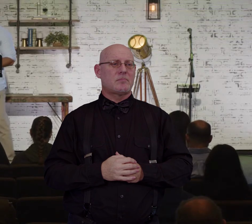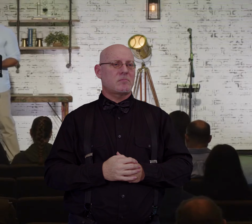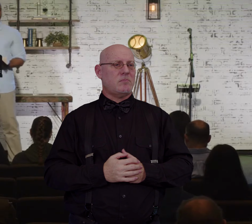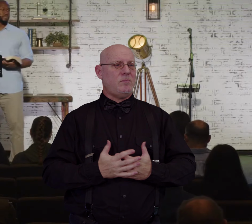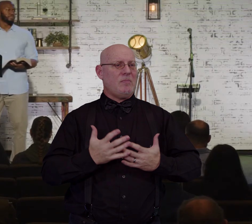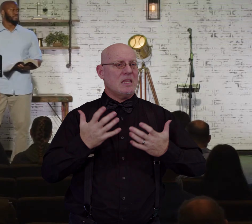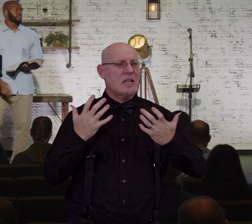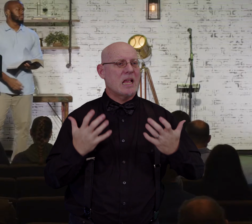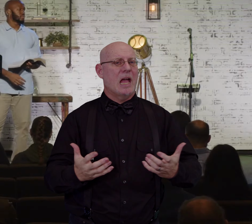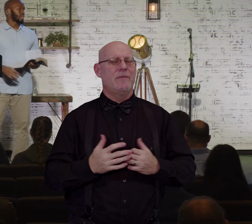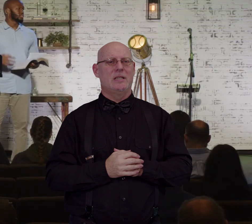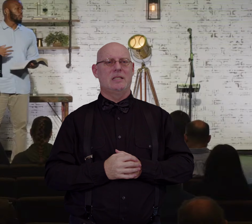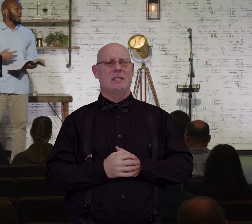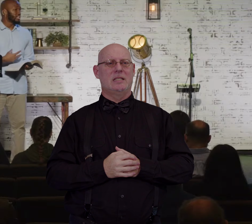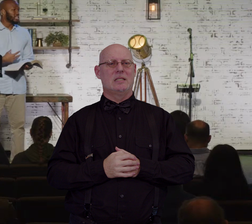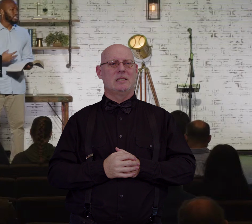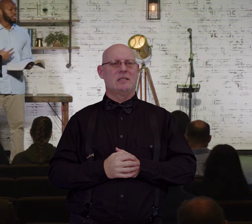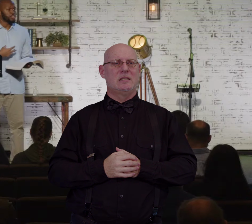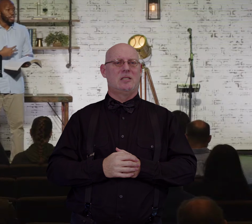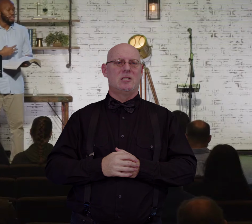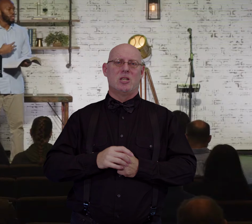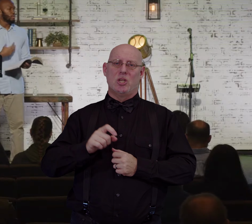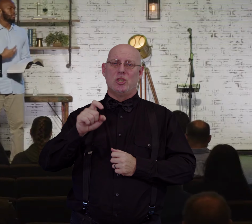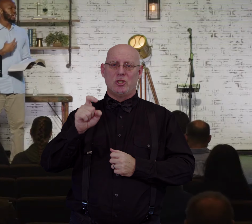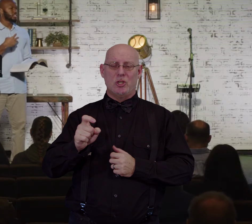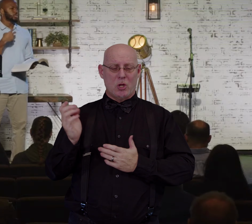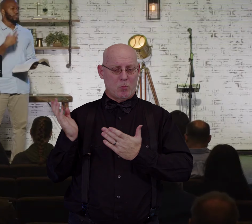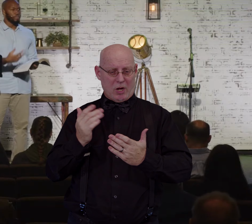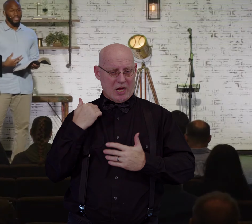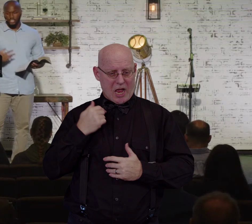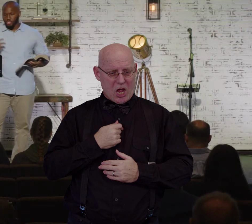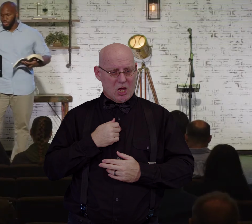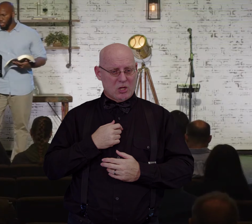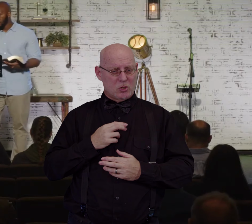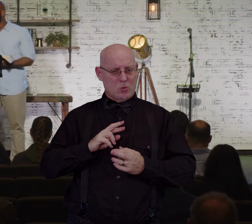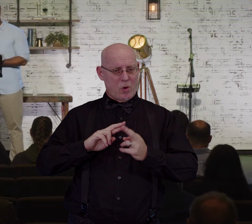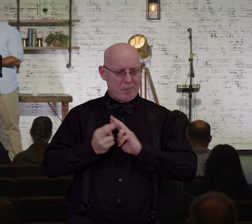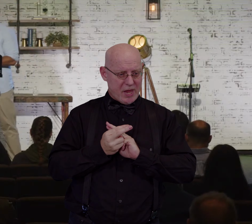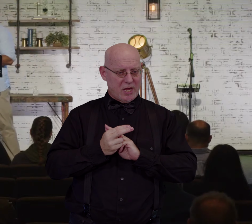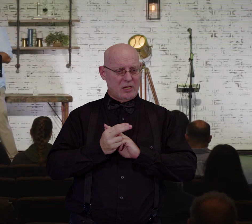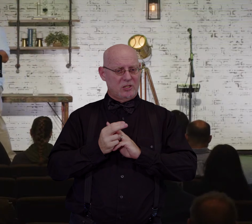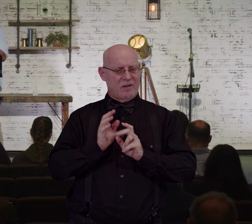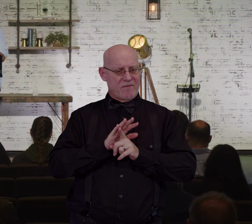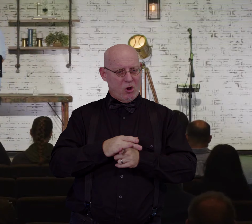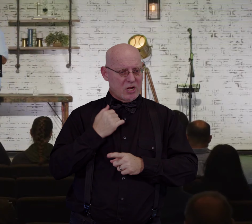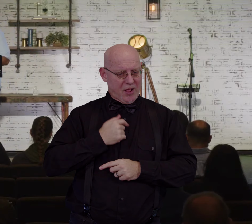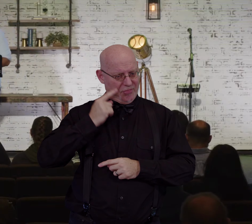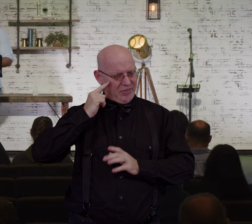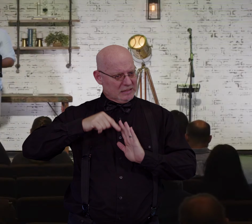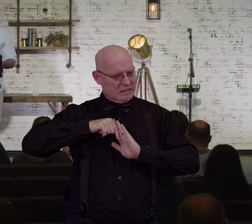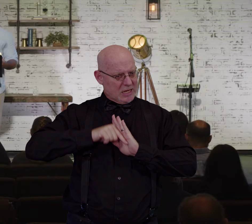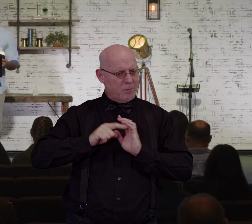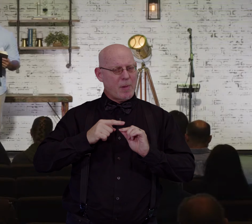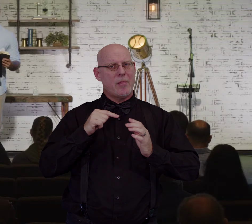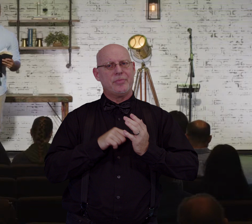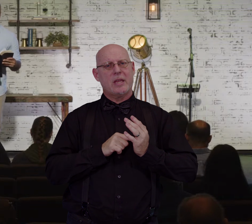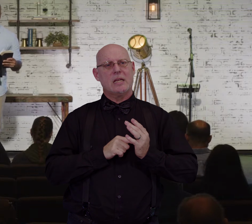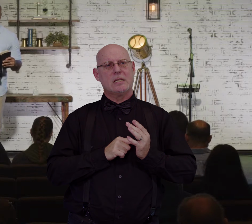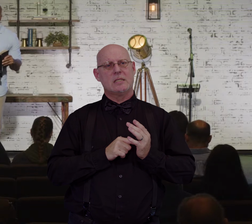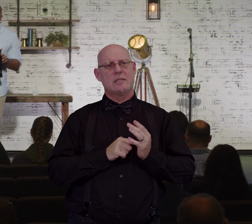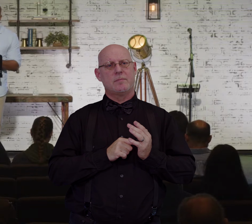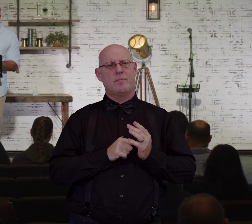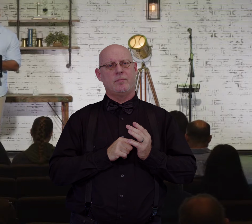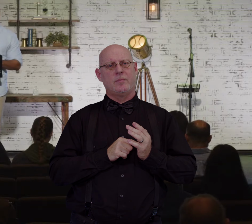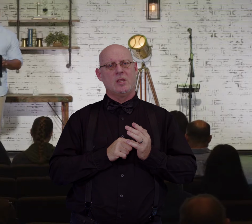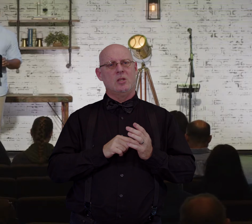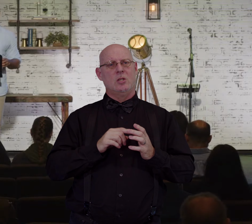It's heavy. It's weighty. It should bring us to repentance. It should make us think deeply upon this. And to